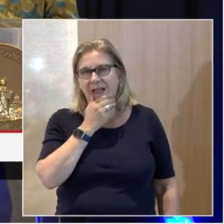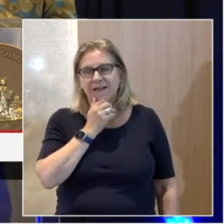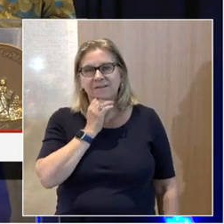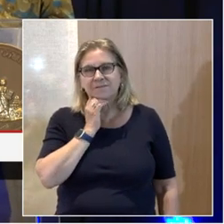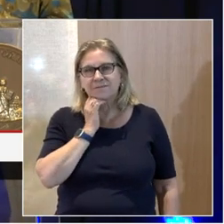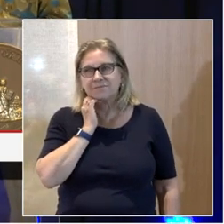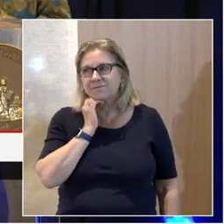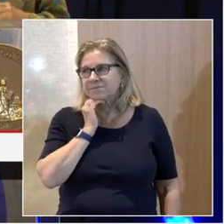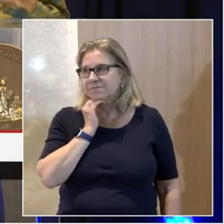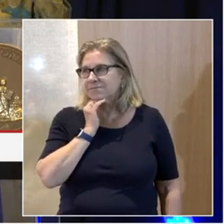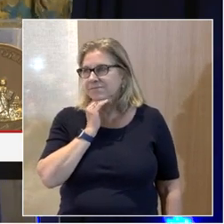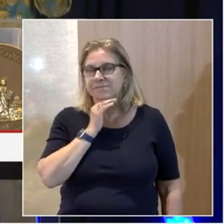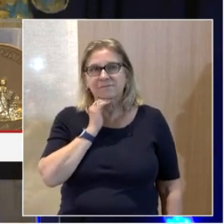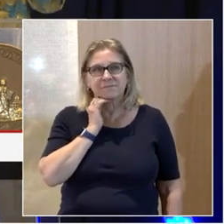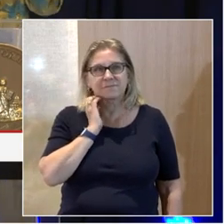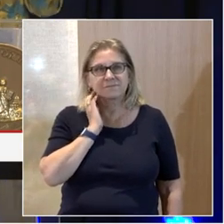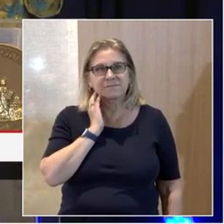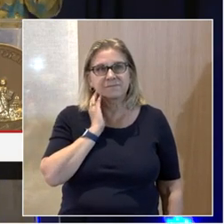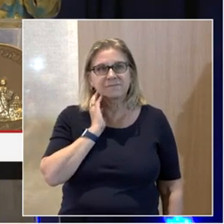What's your out-of-the-box,